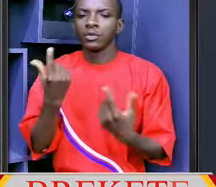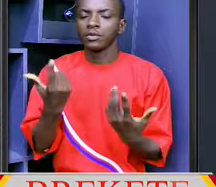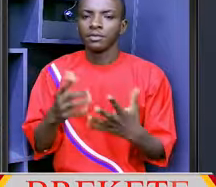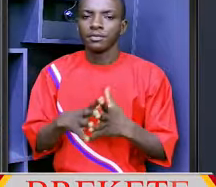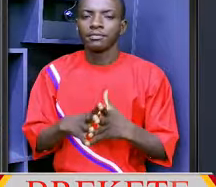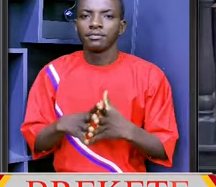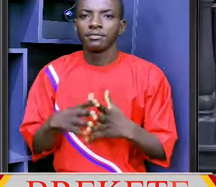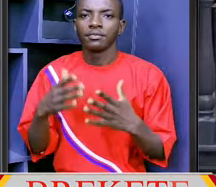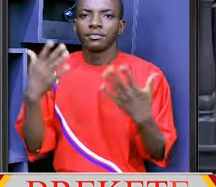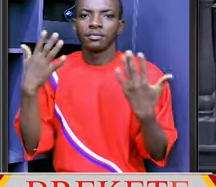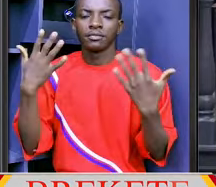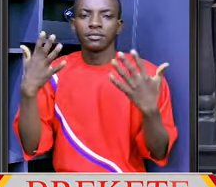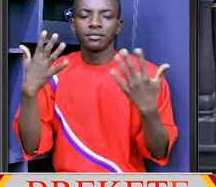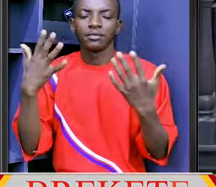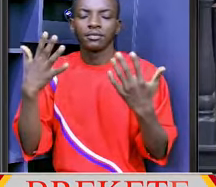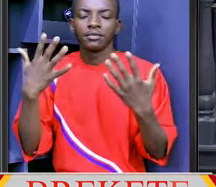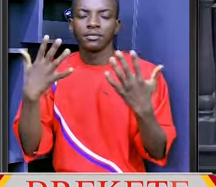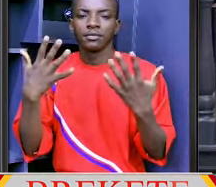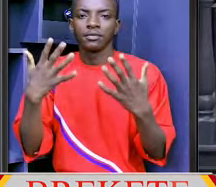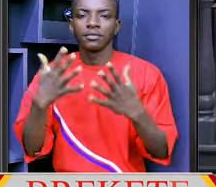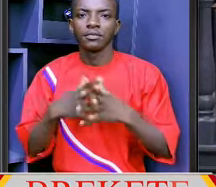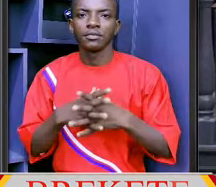appreciate.